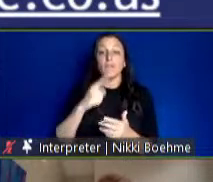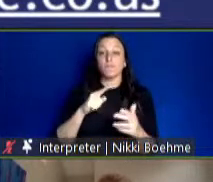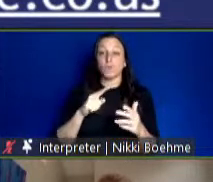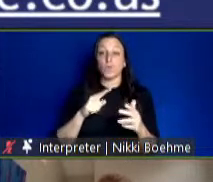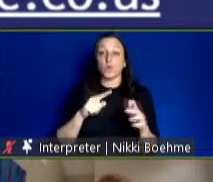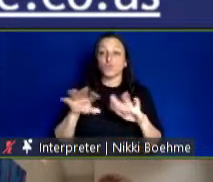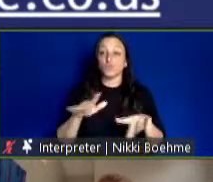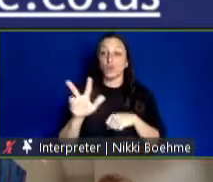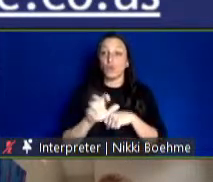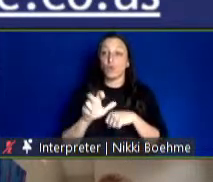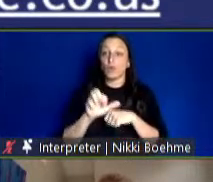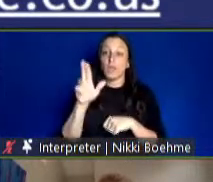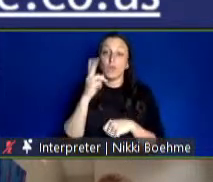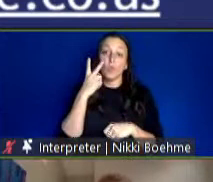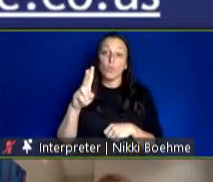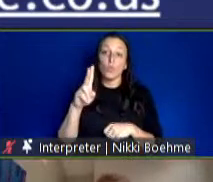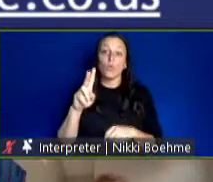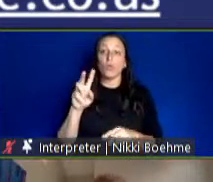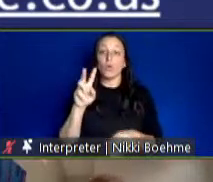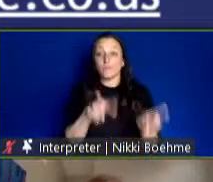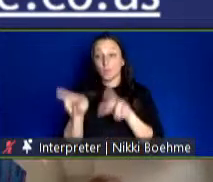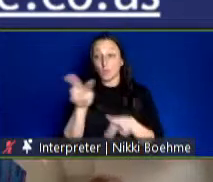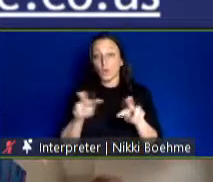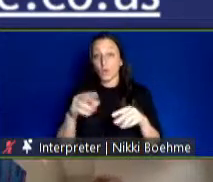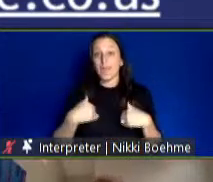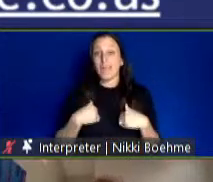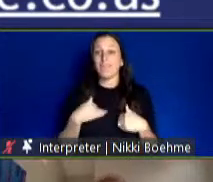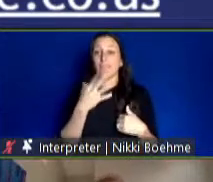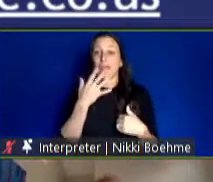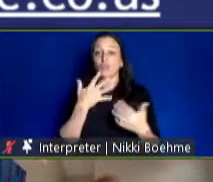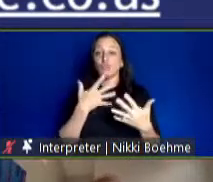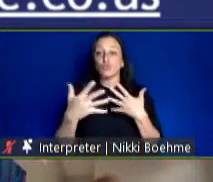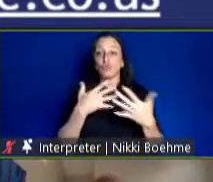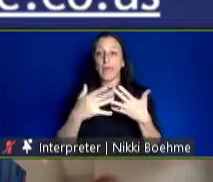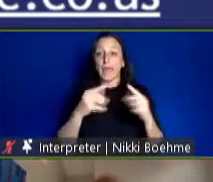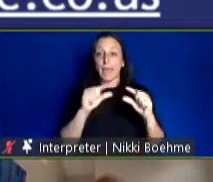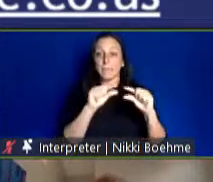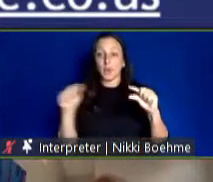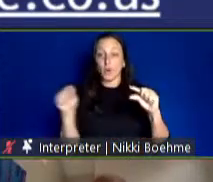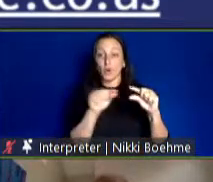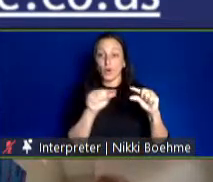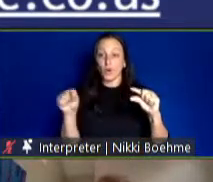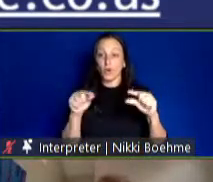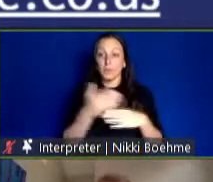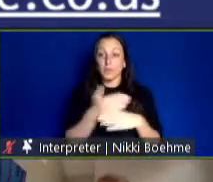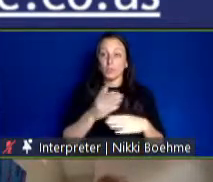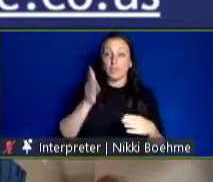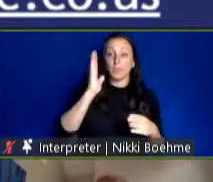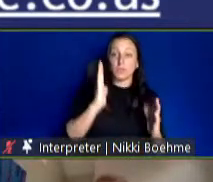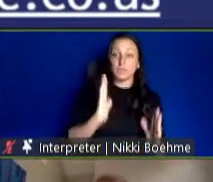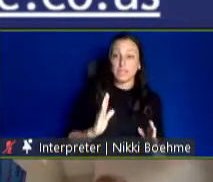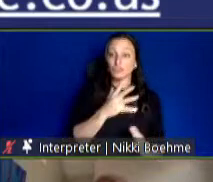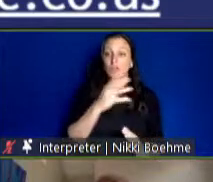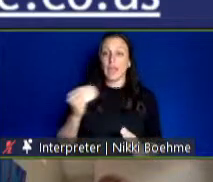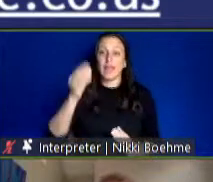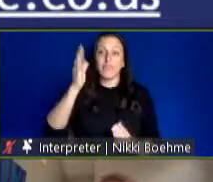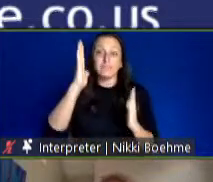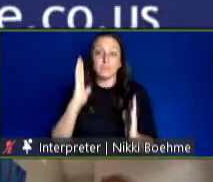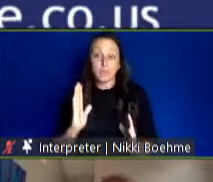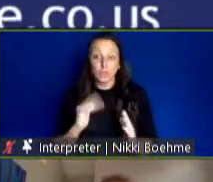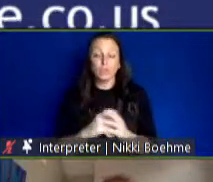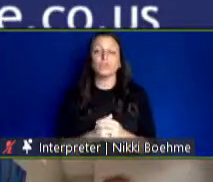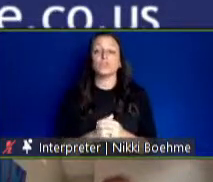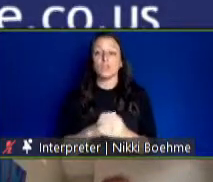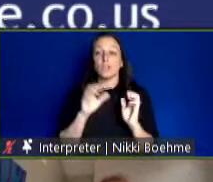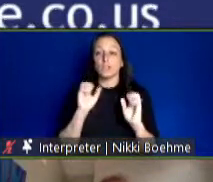or viewing purposes, we do have that little gray slider bar between the presentation and the speakers. Recording in progress. And